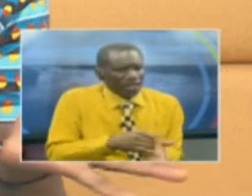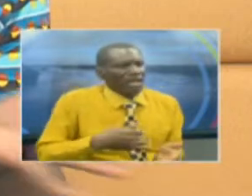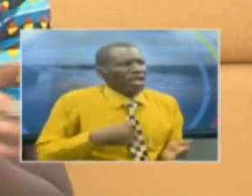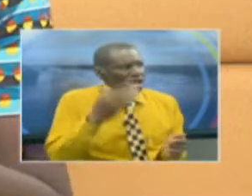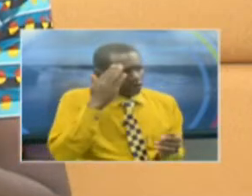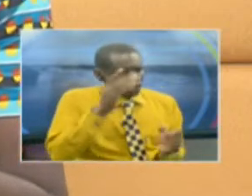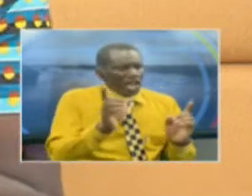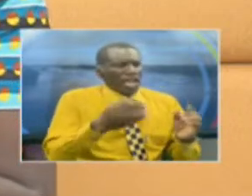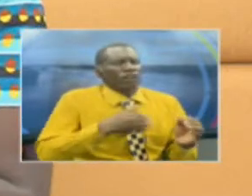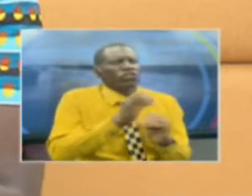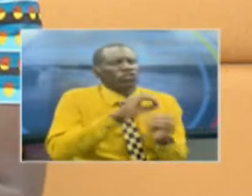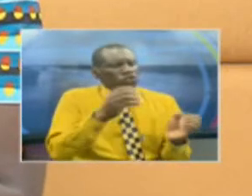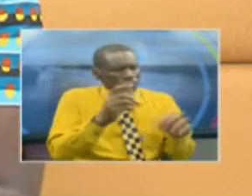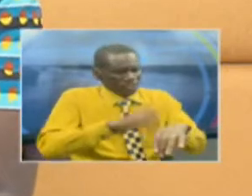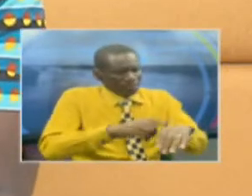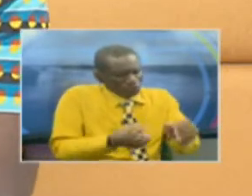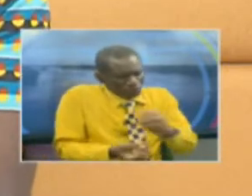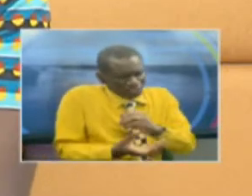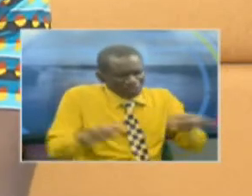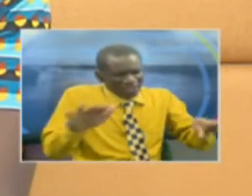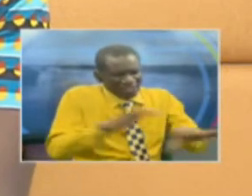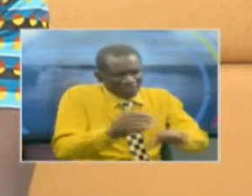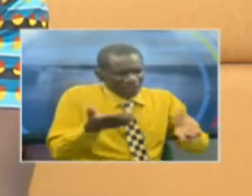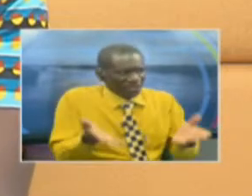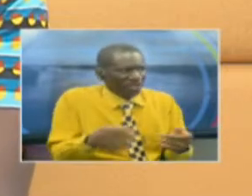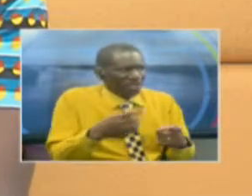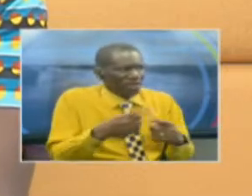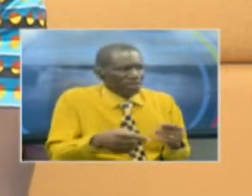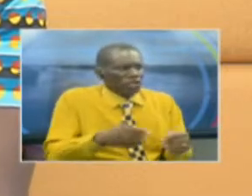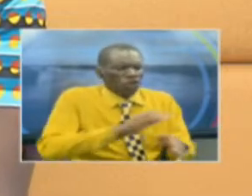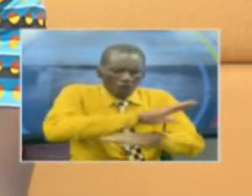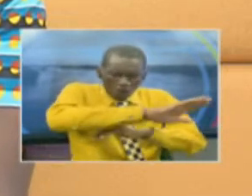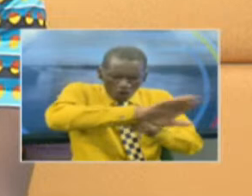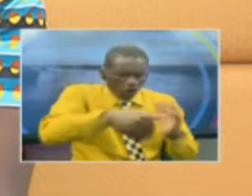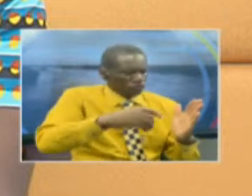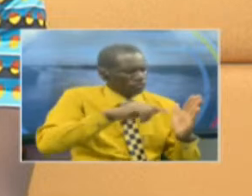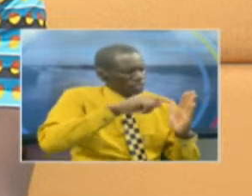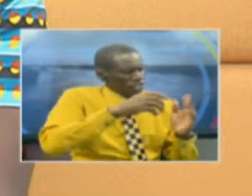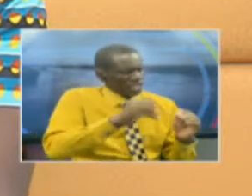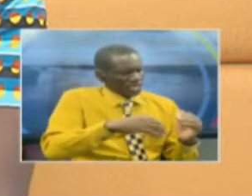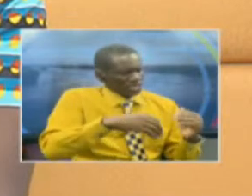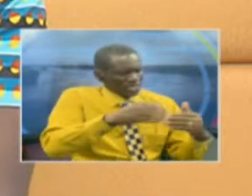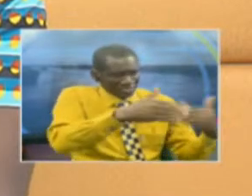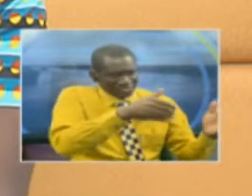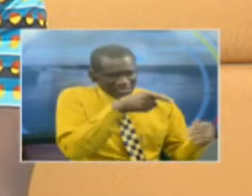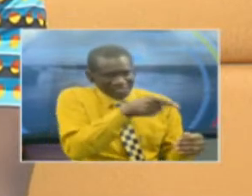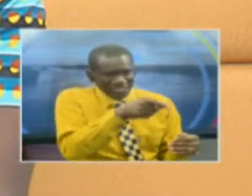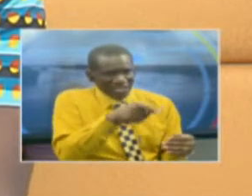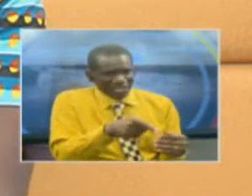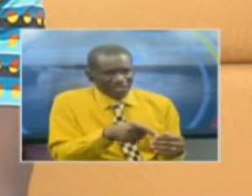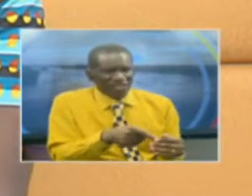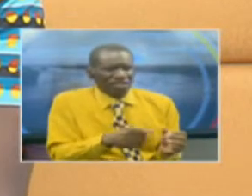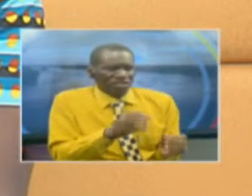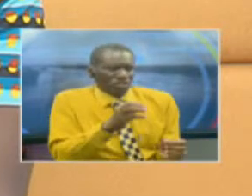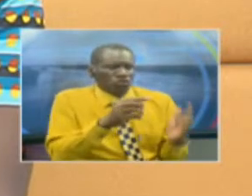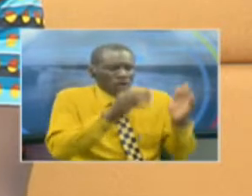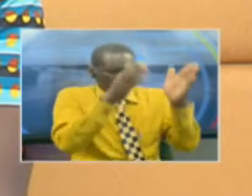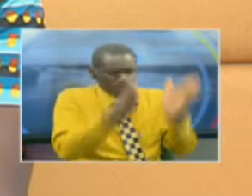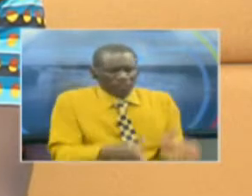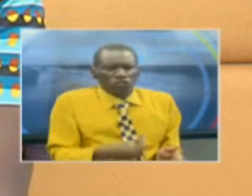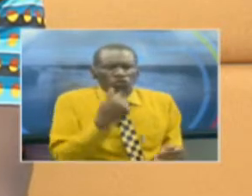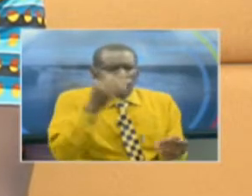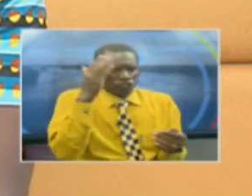have time to break it down here. But there are all the pointers to a person who is